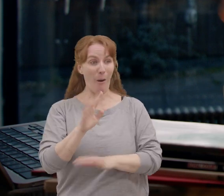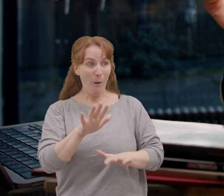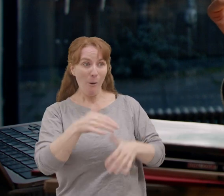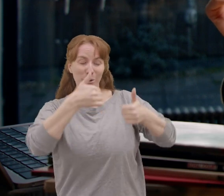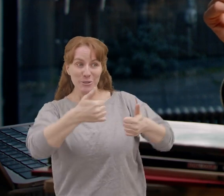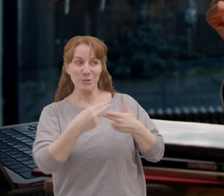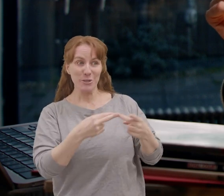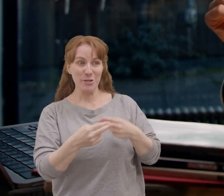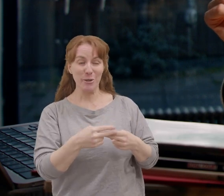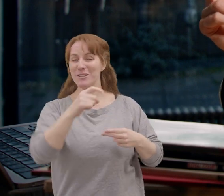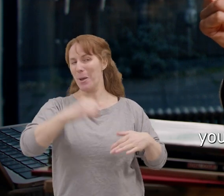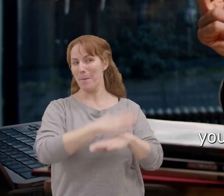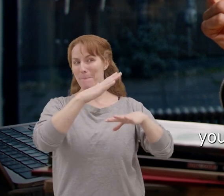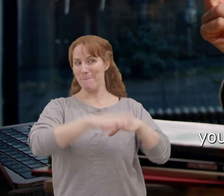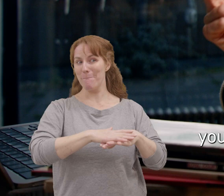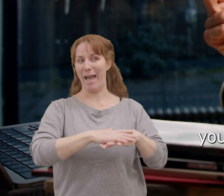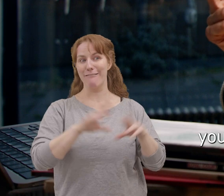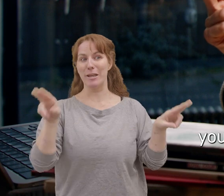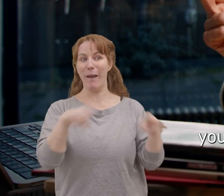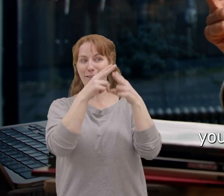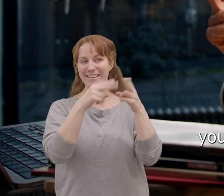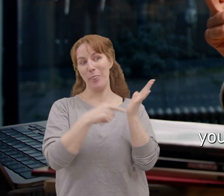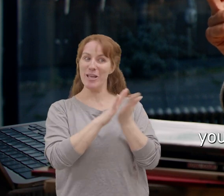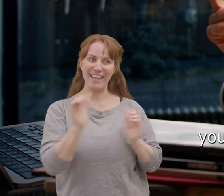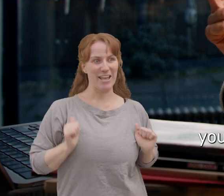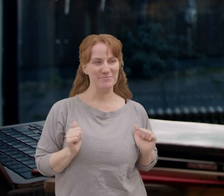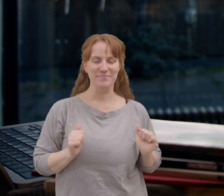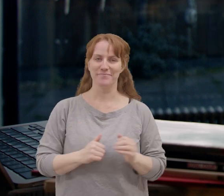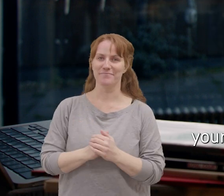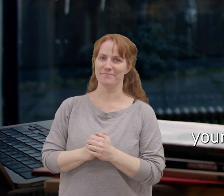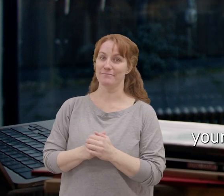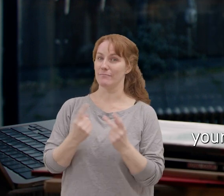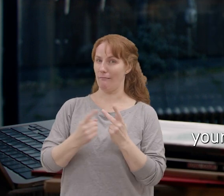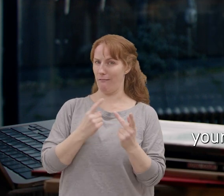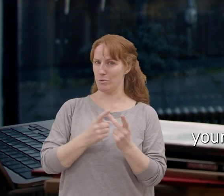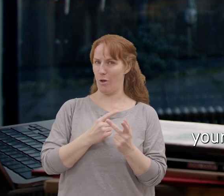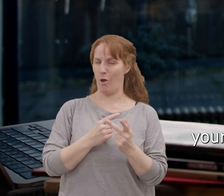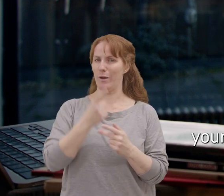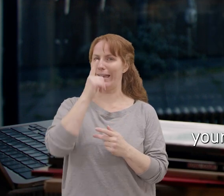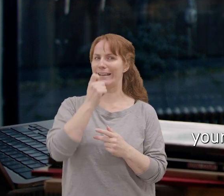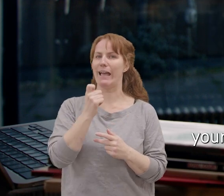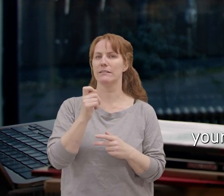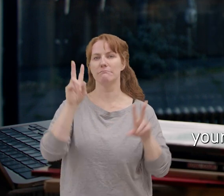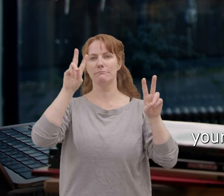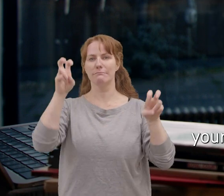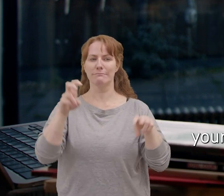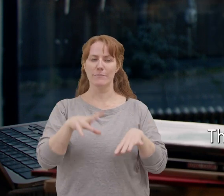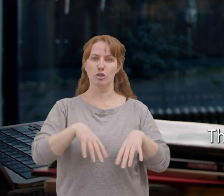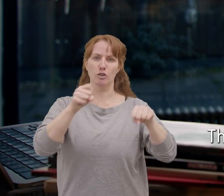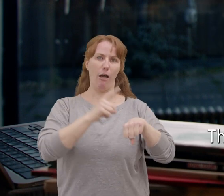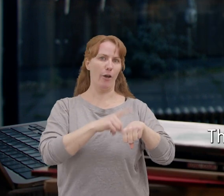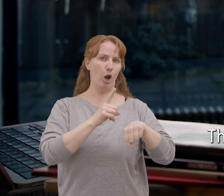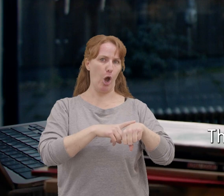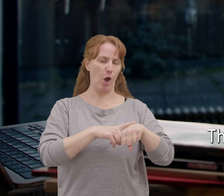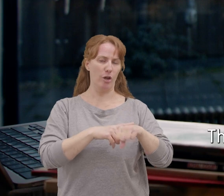goes, "Hey, great news, Juliet, you're going to marry Paris on Thursday." Another thing your messenger can do is start the clock. This